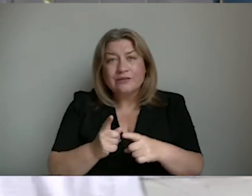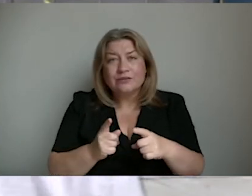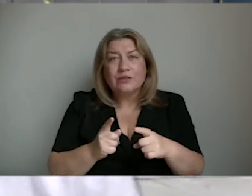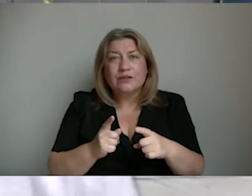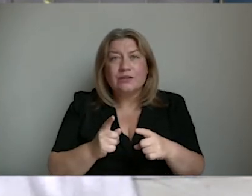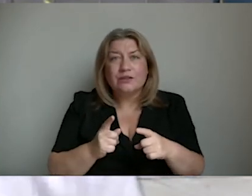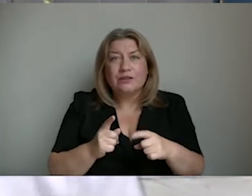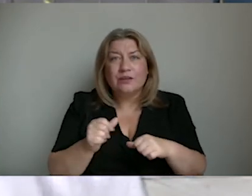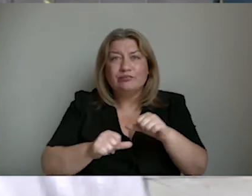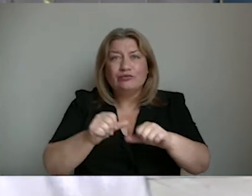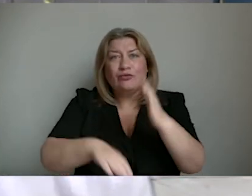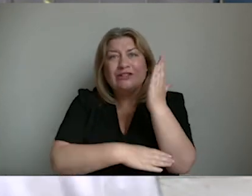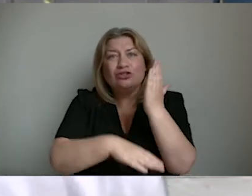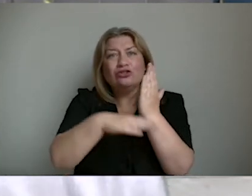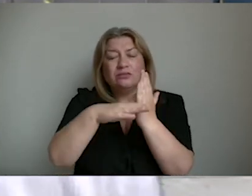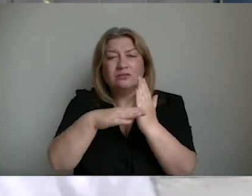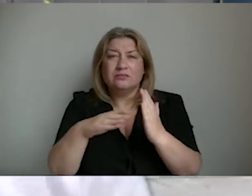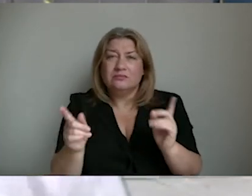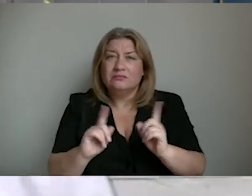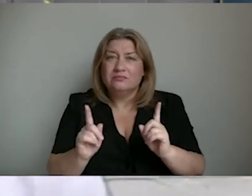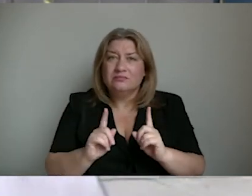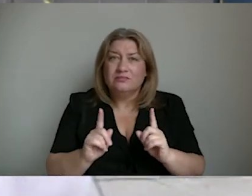opportunities,